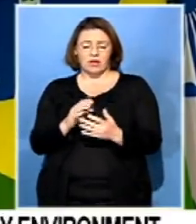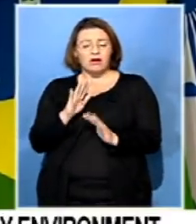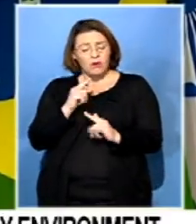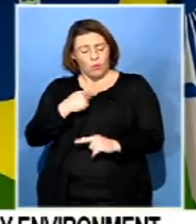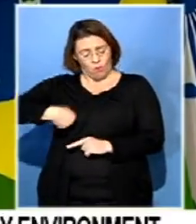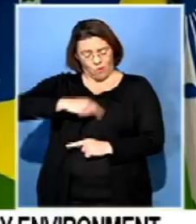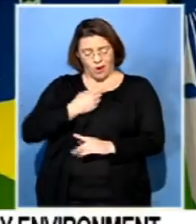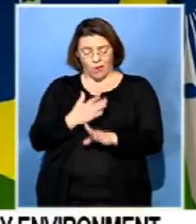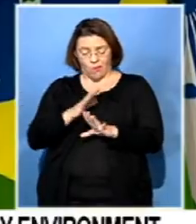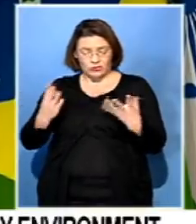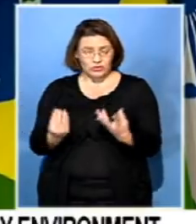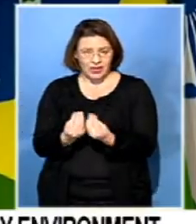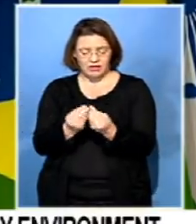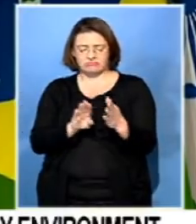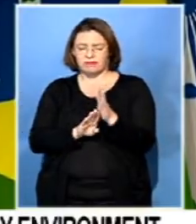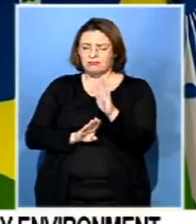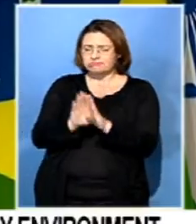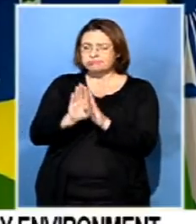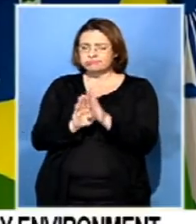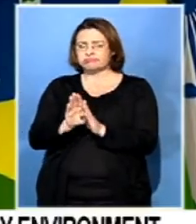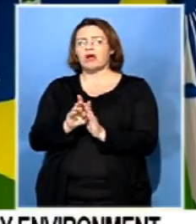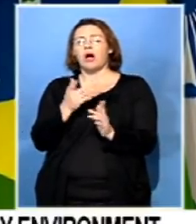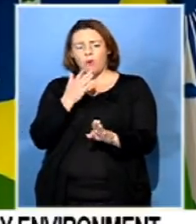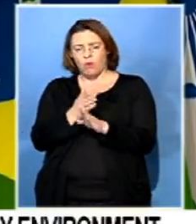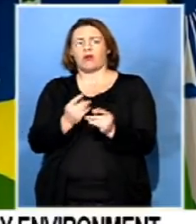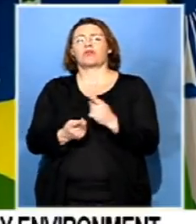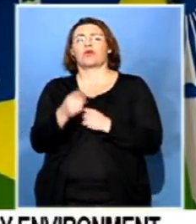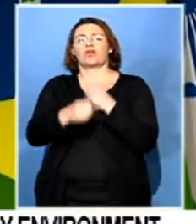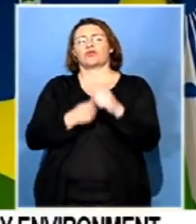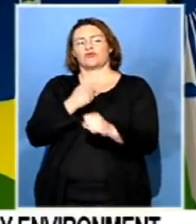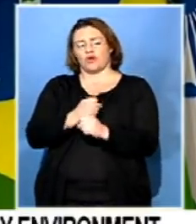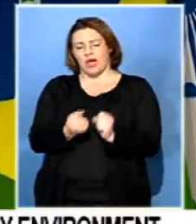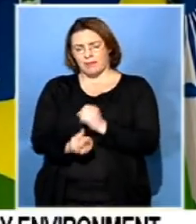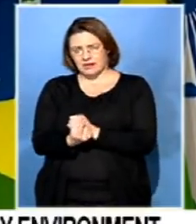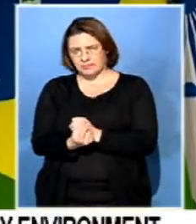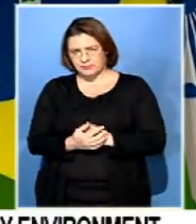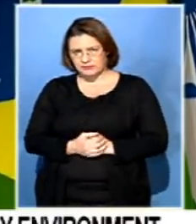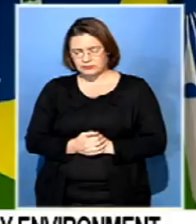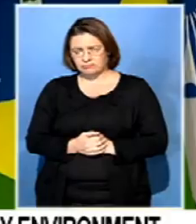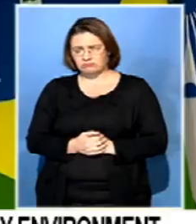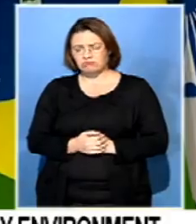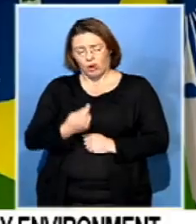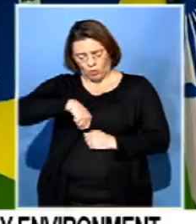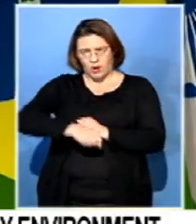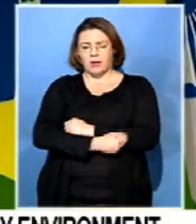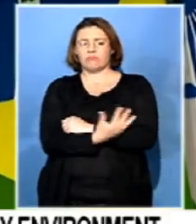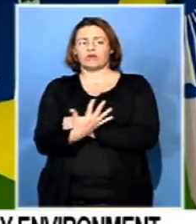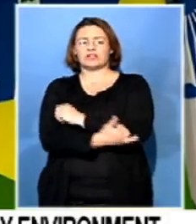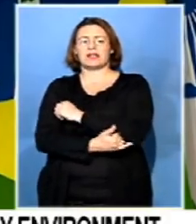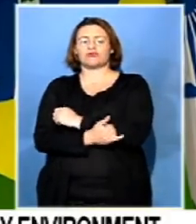joint efforts, new advances have been made in this cooperation this year. We BRICS